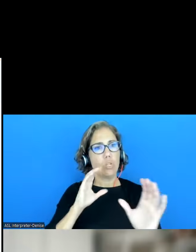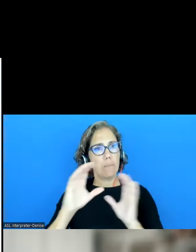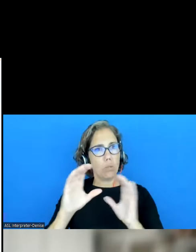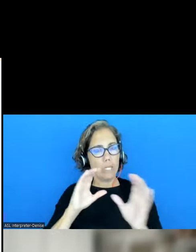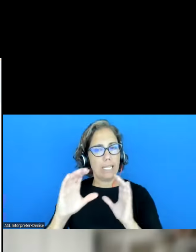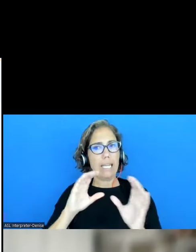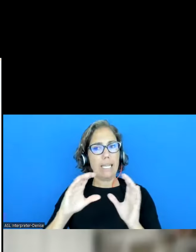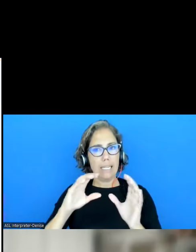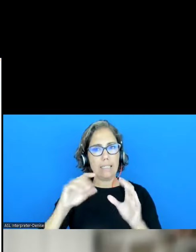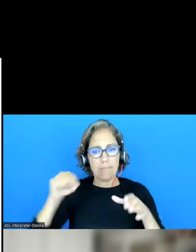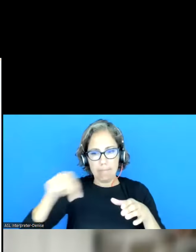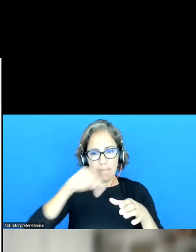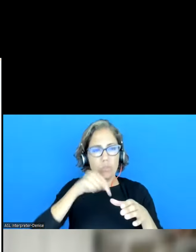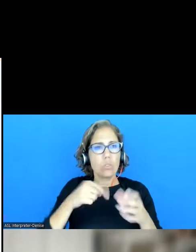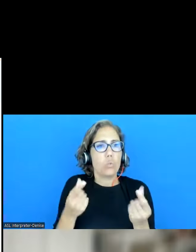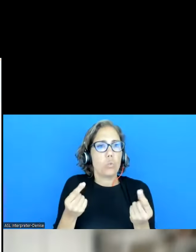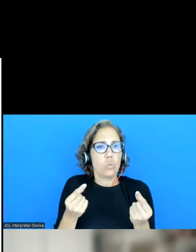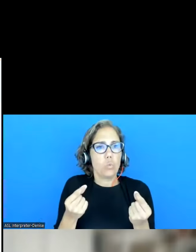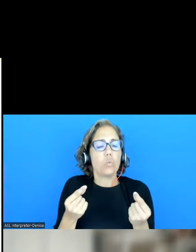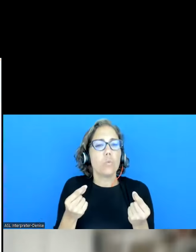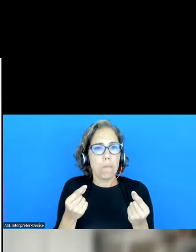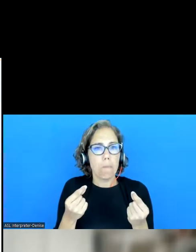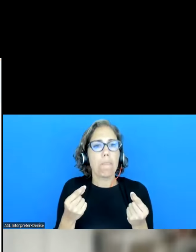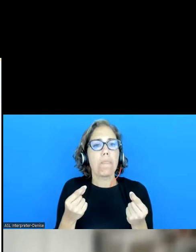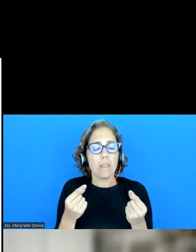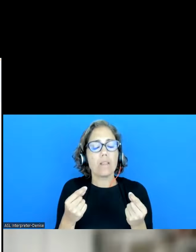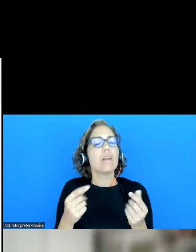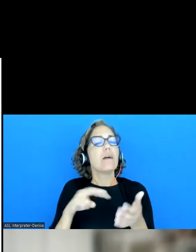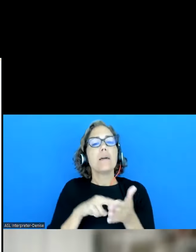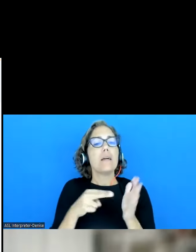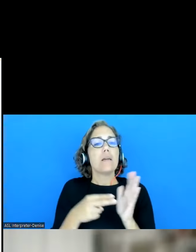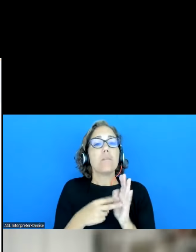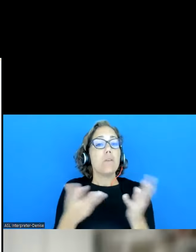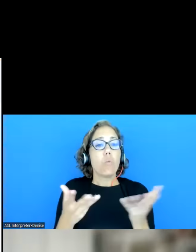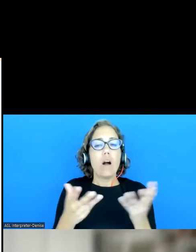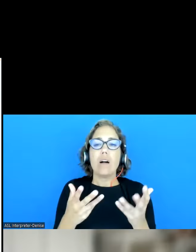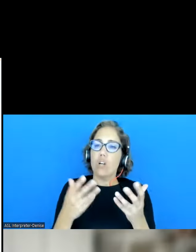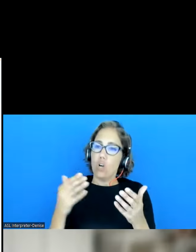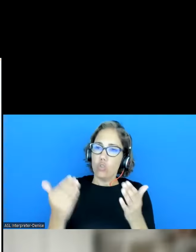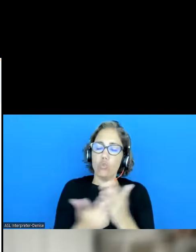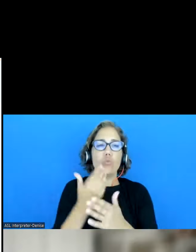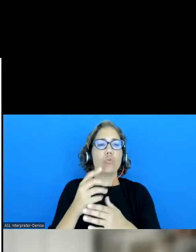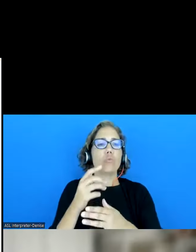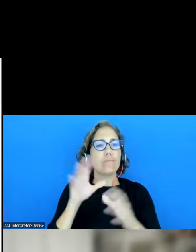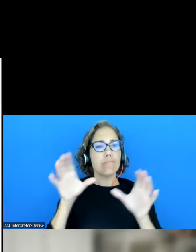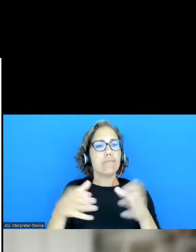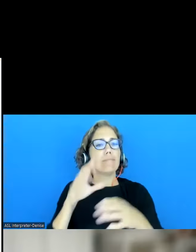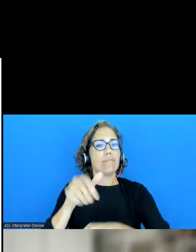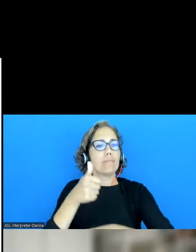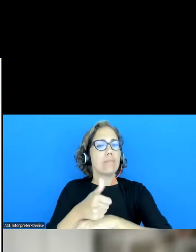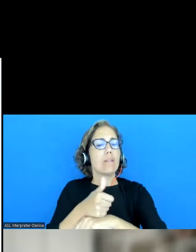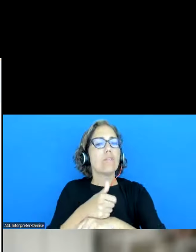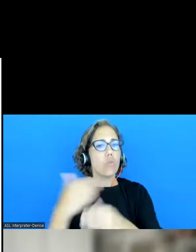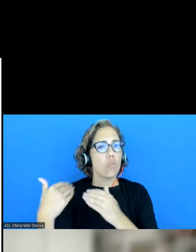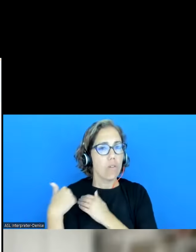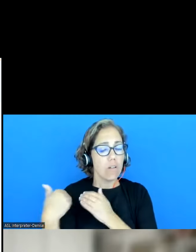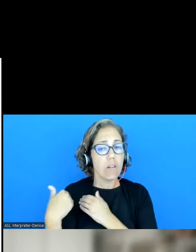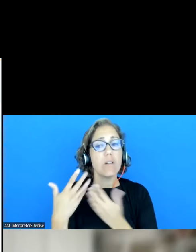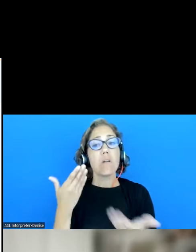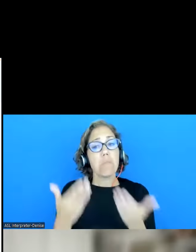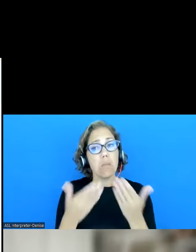what needs to be done. We are talking about a new set of responsibilities. We are also talking about potentially a new set